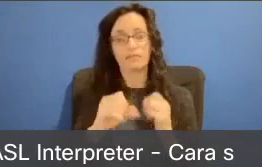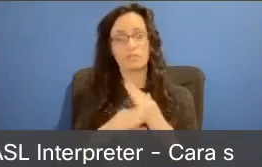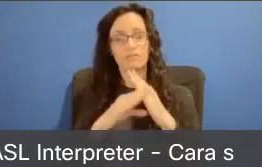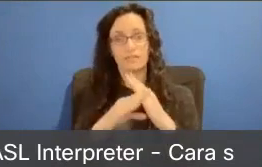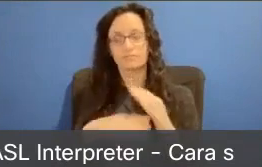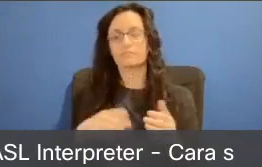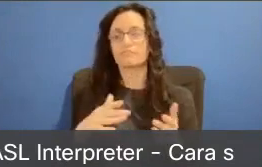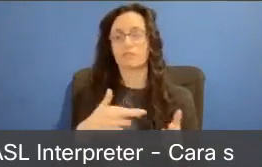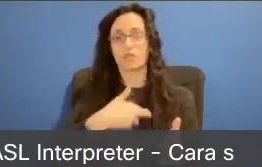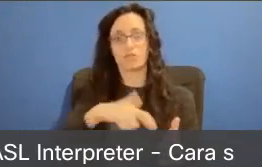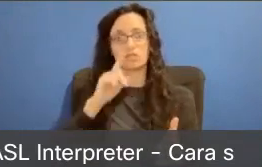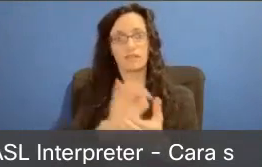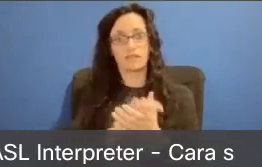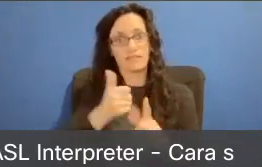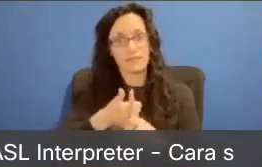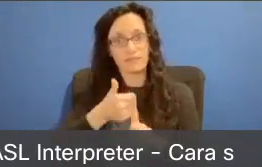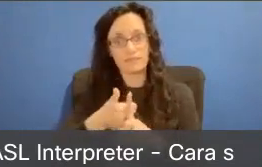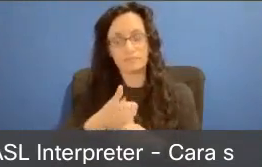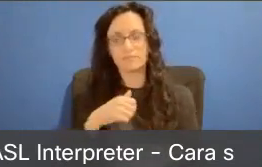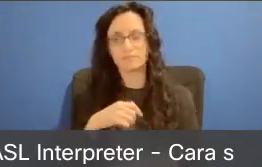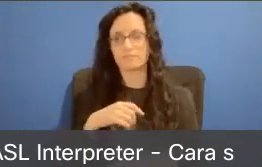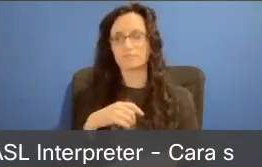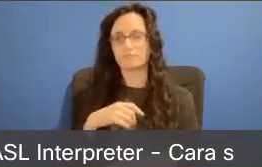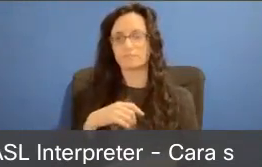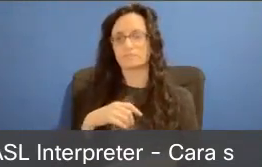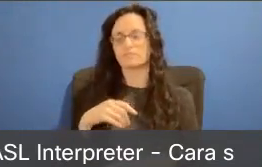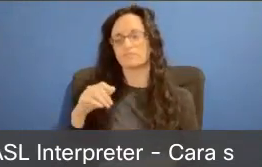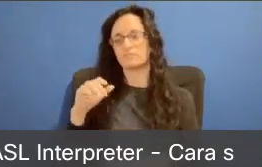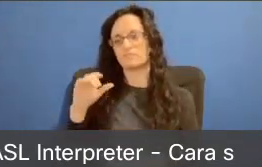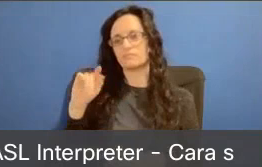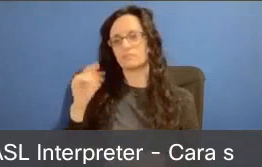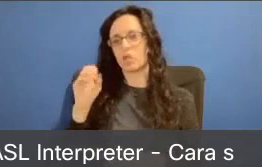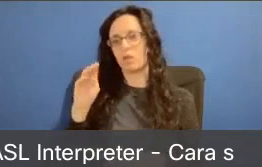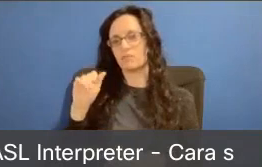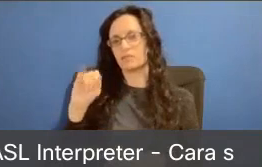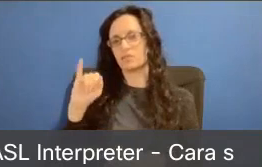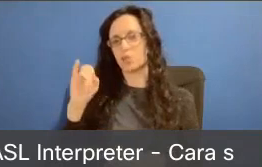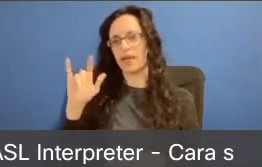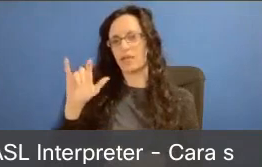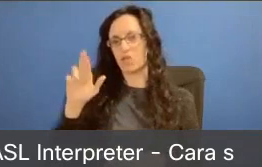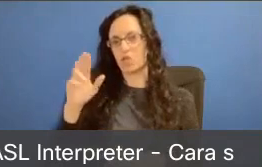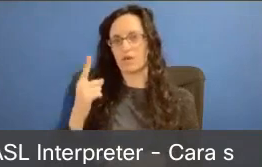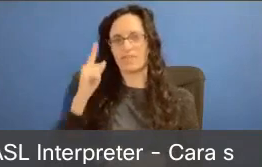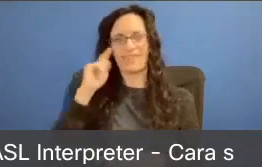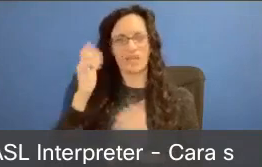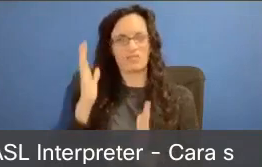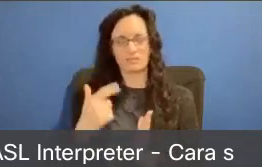religious beliefs. Now, Thomas Joyner, who I mentioned earlier, is one of the theorists. Somebody asked him about that, and he said, look,